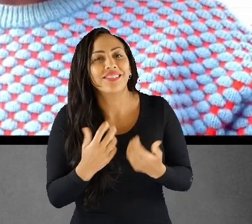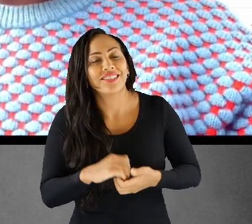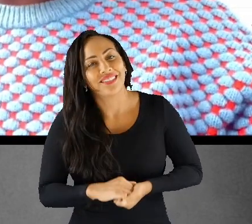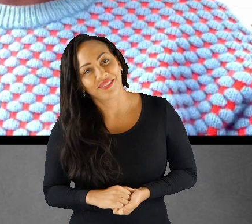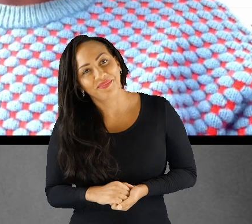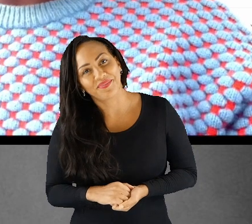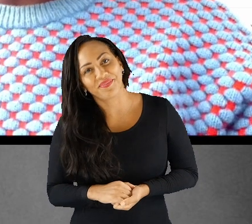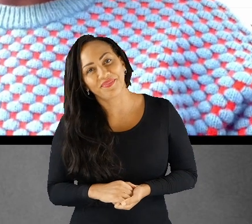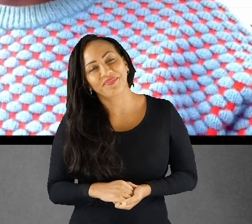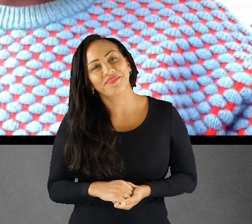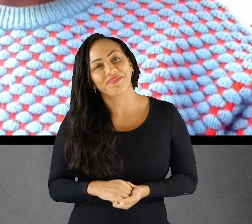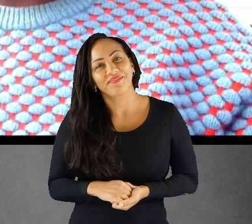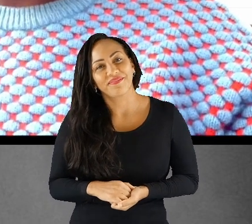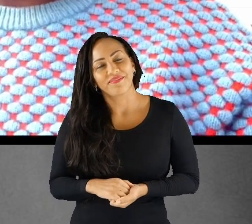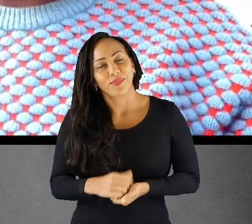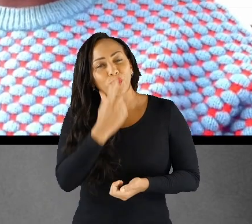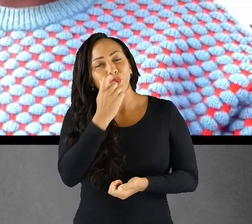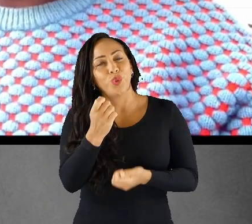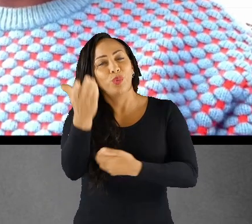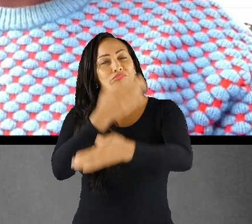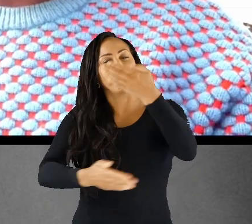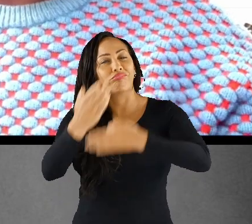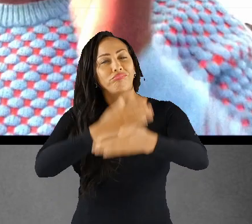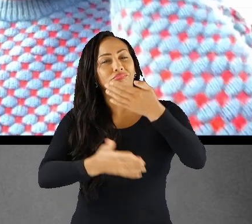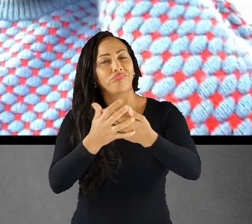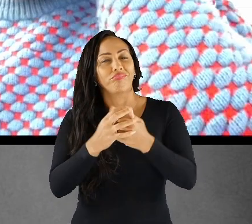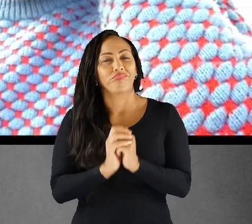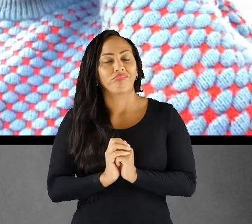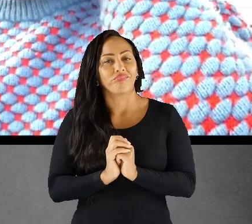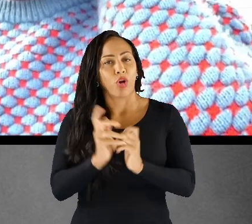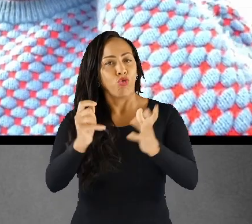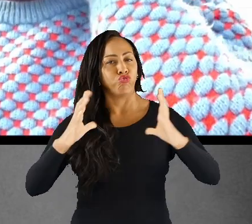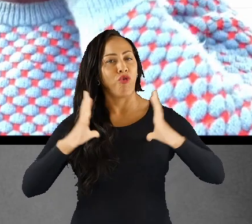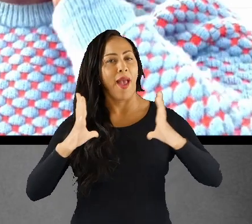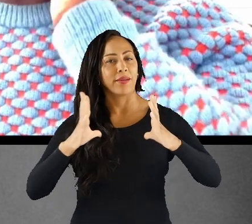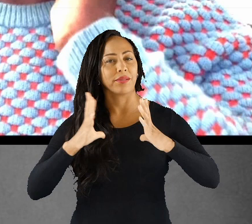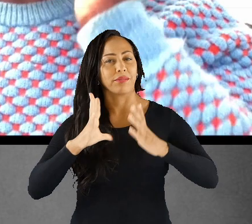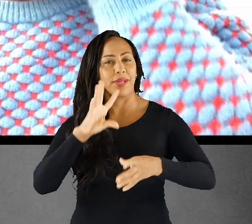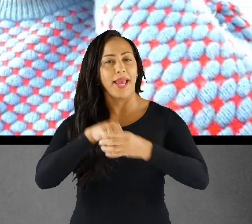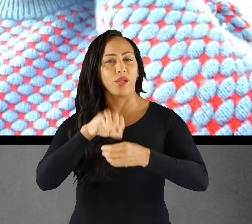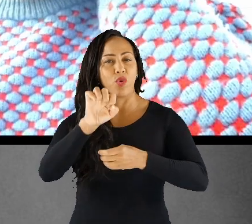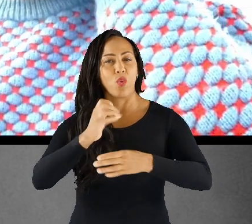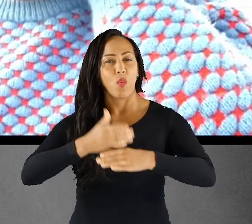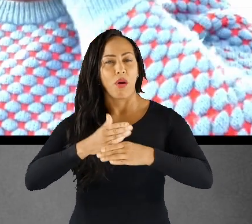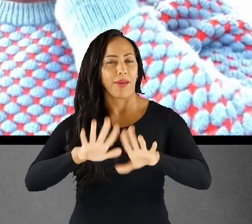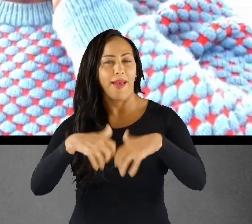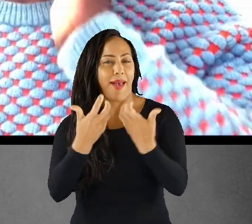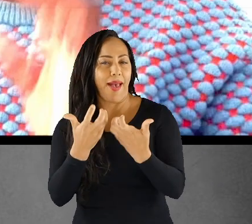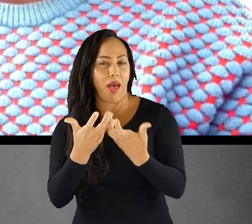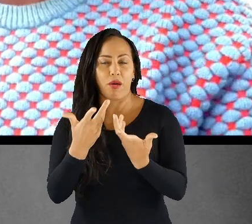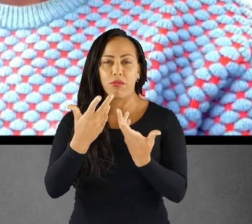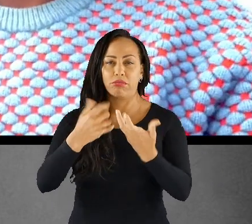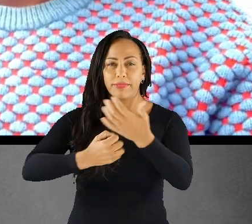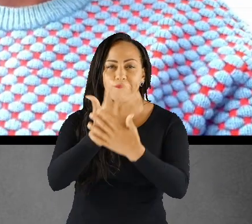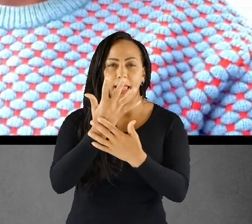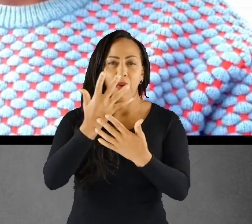if you could just tell us a little bit about how rest becomes a part of your practice, how you